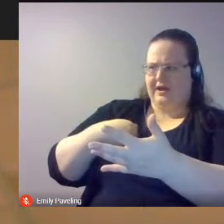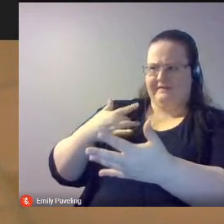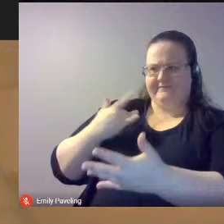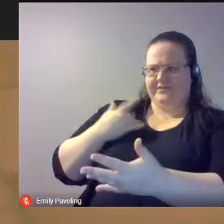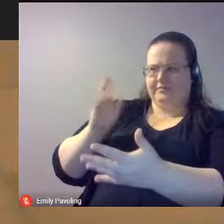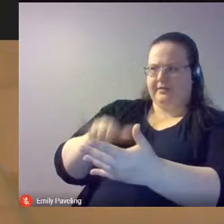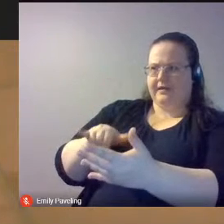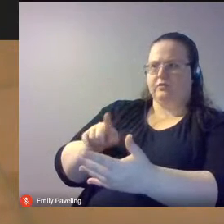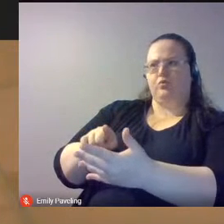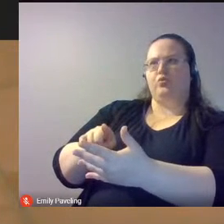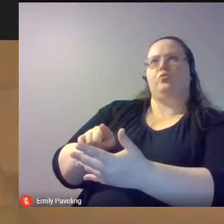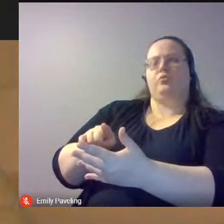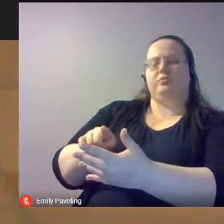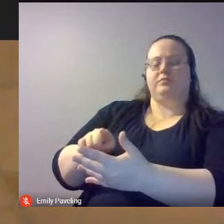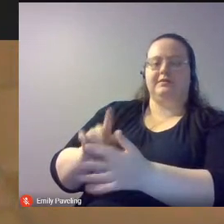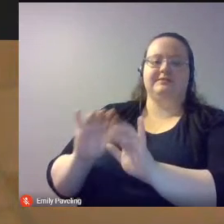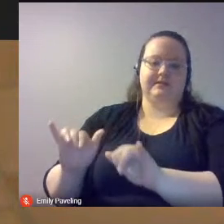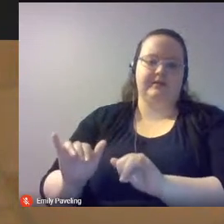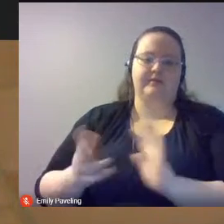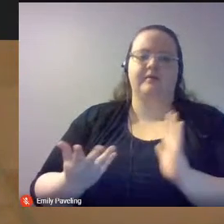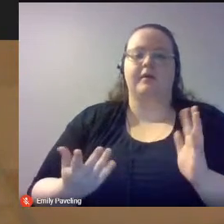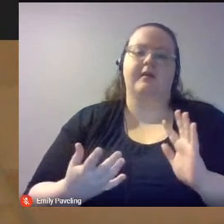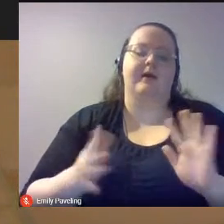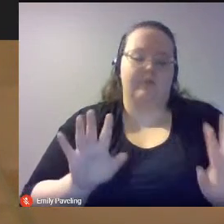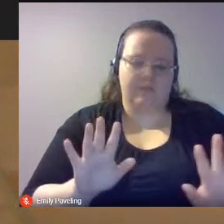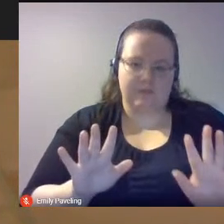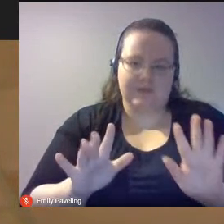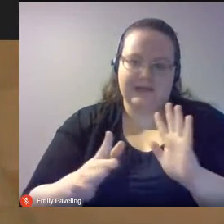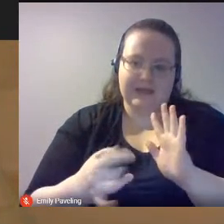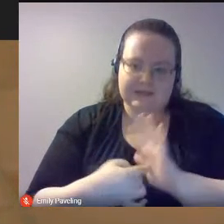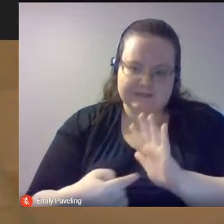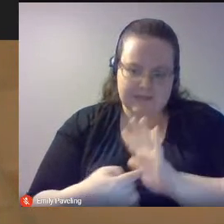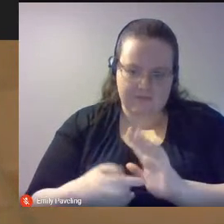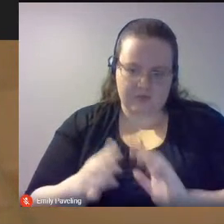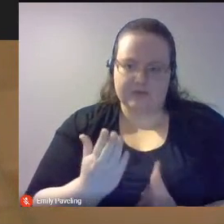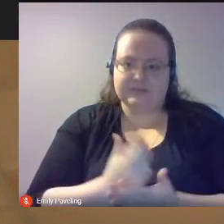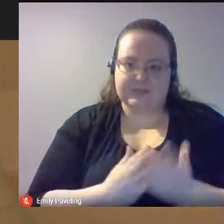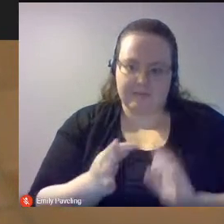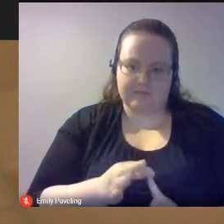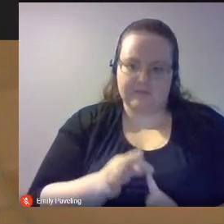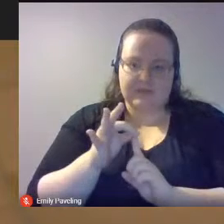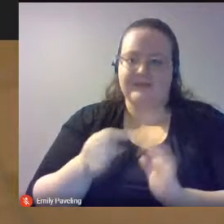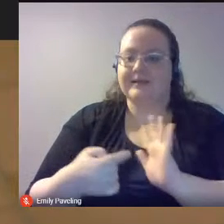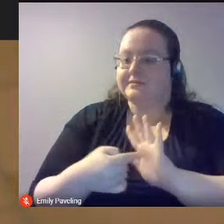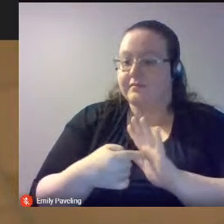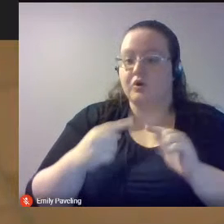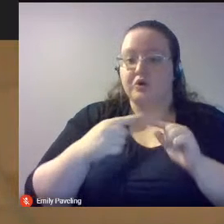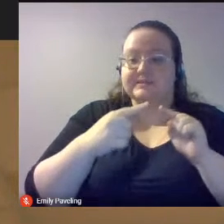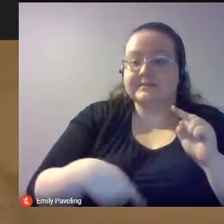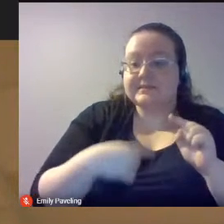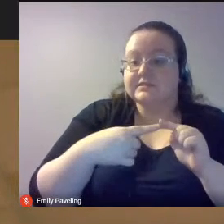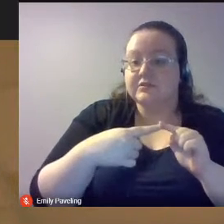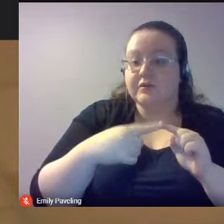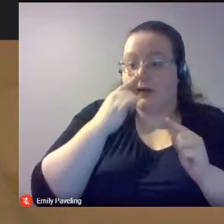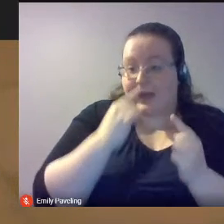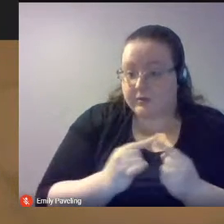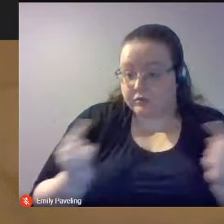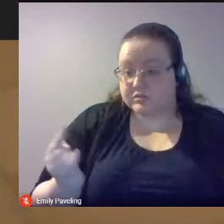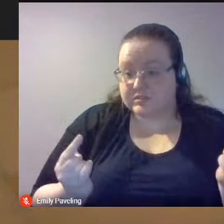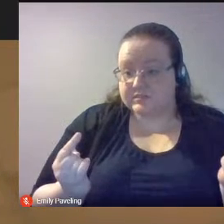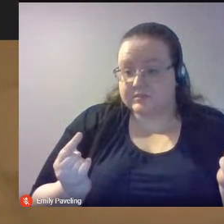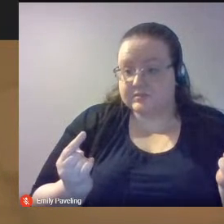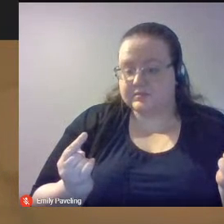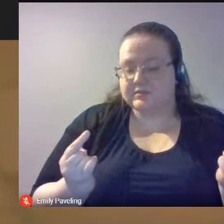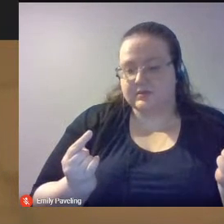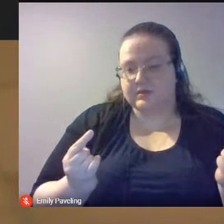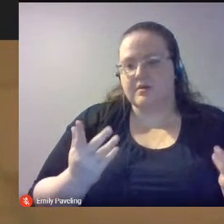underlying reason, let's say, for instance, seasonal allergies, then the staff member or student will need to follow school board